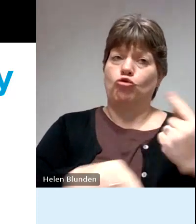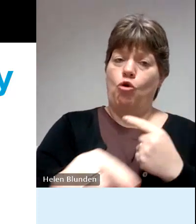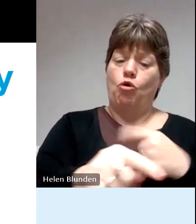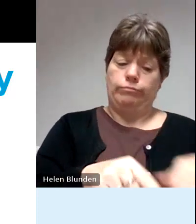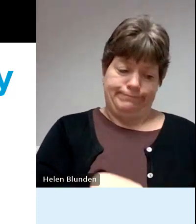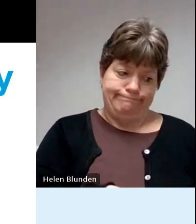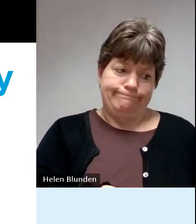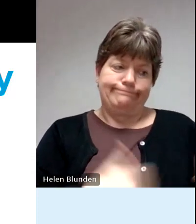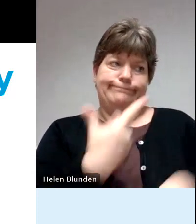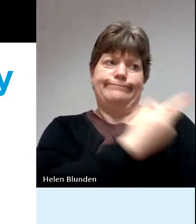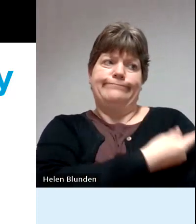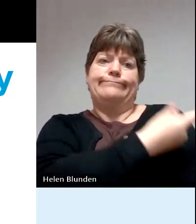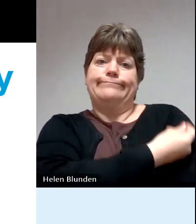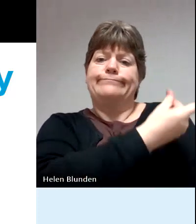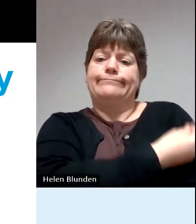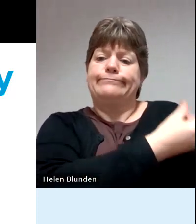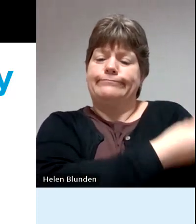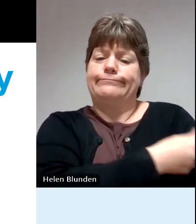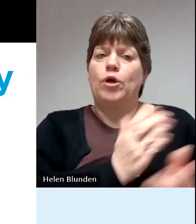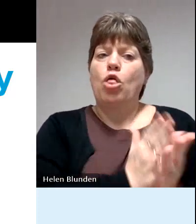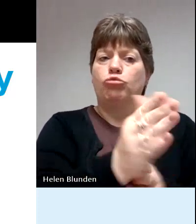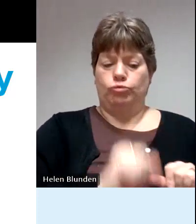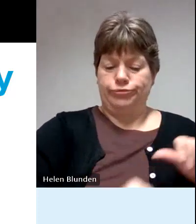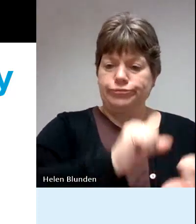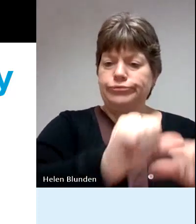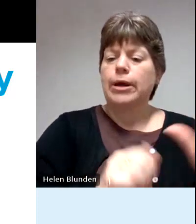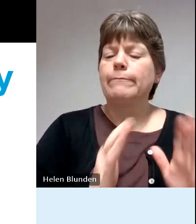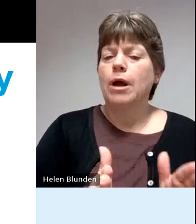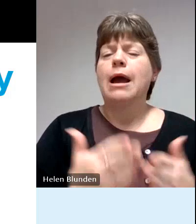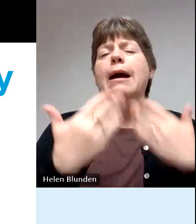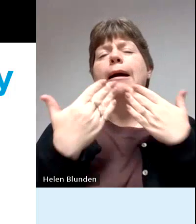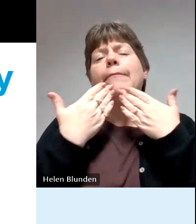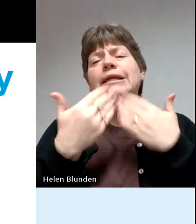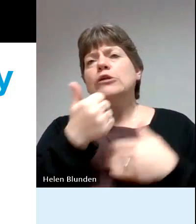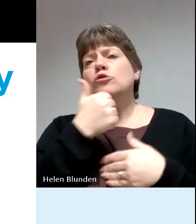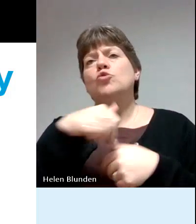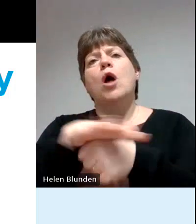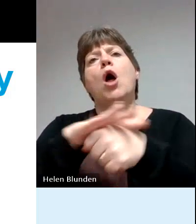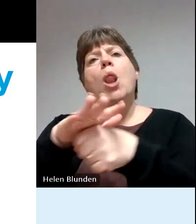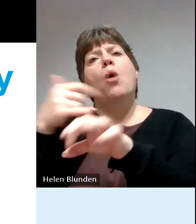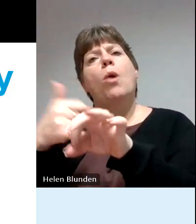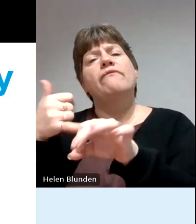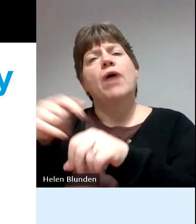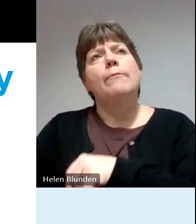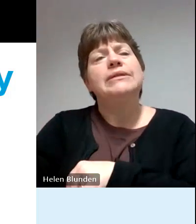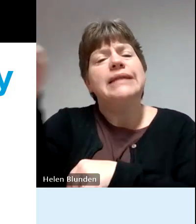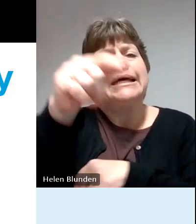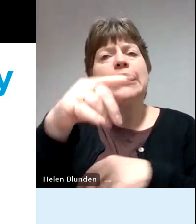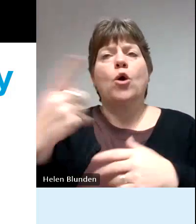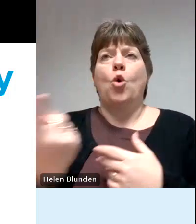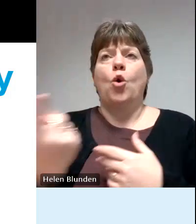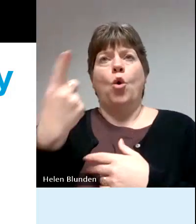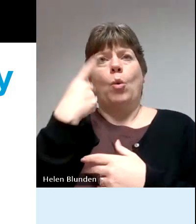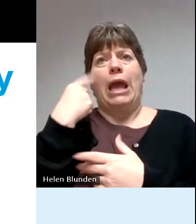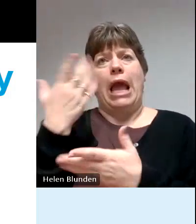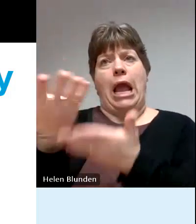series of vaccinations. Please utilise local pharmacy services that are able, as we've